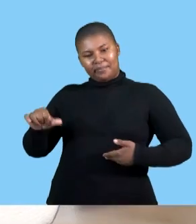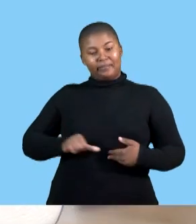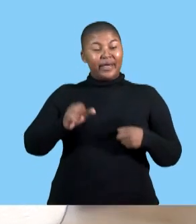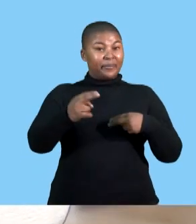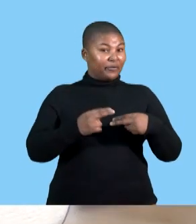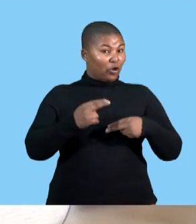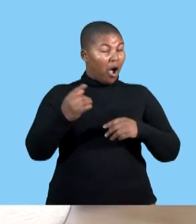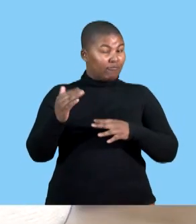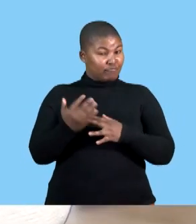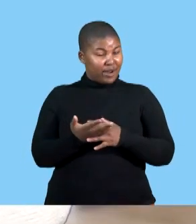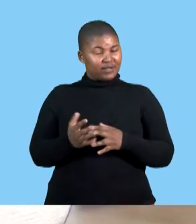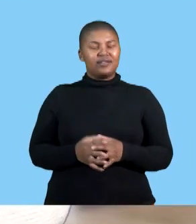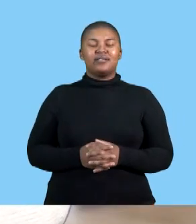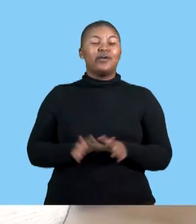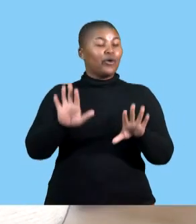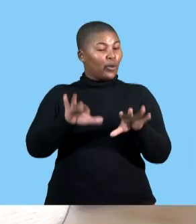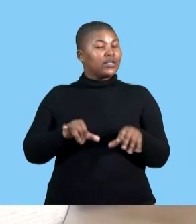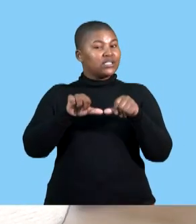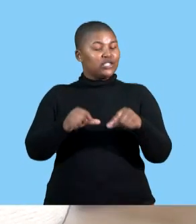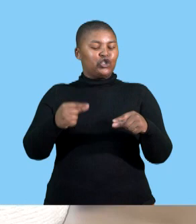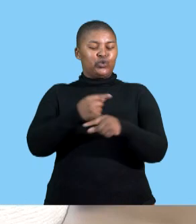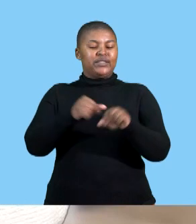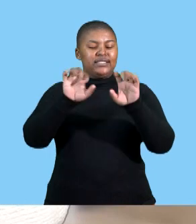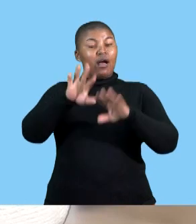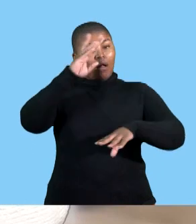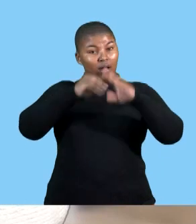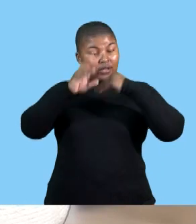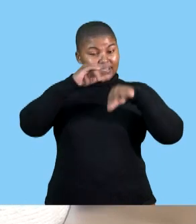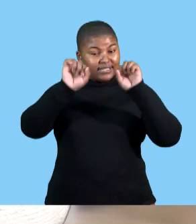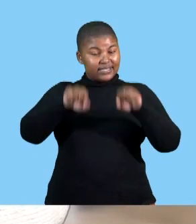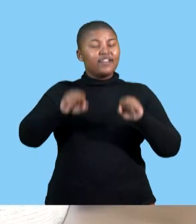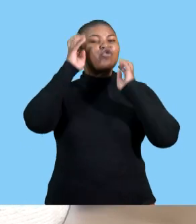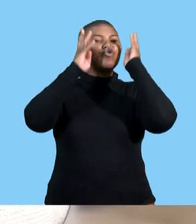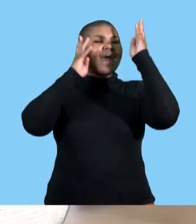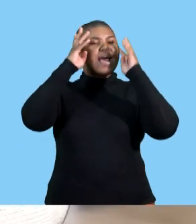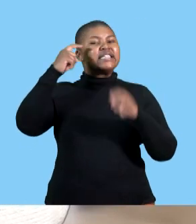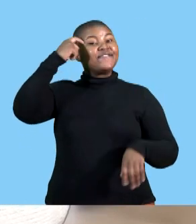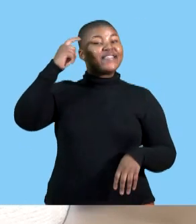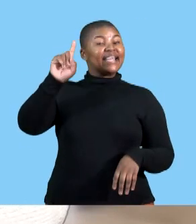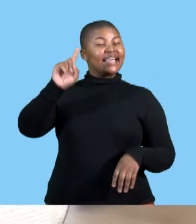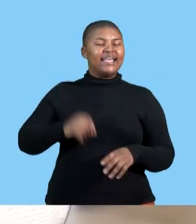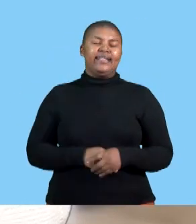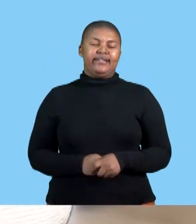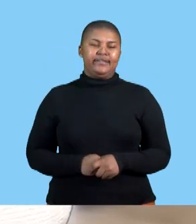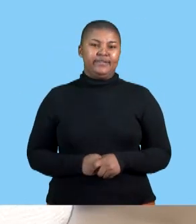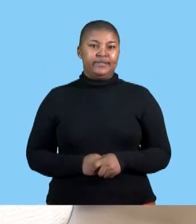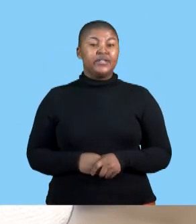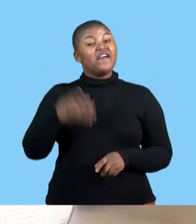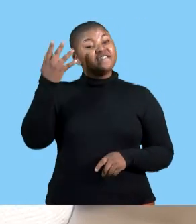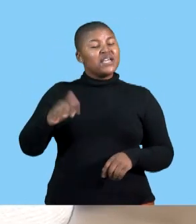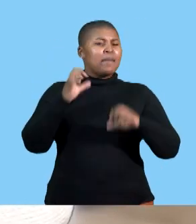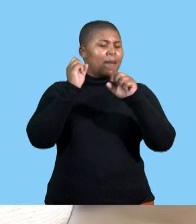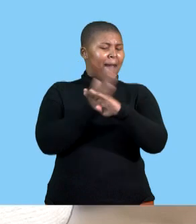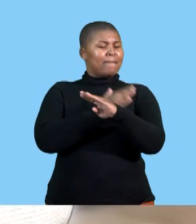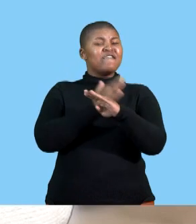Welcome back from an ad break. We will continue with our grade 10 lesson under the topic creative thinking. Right, as mentioned before